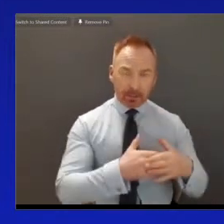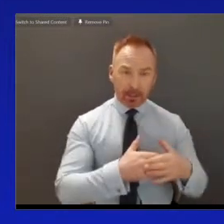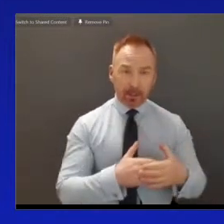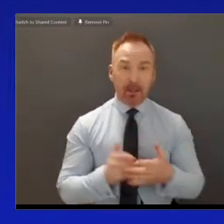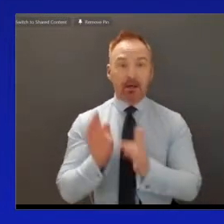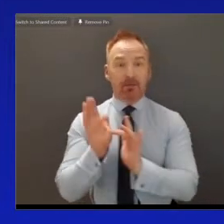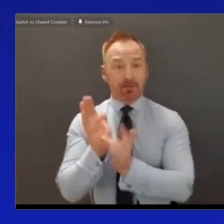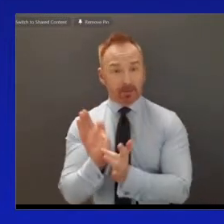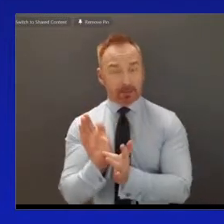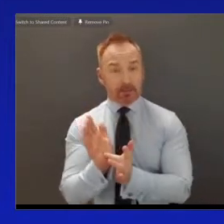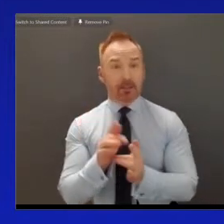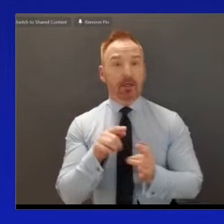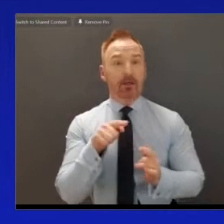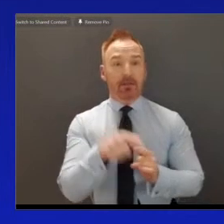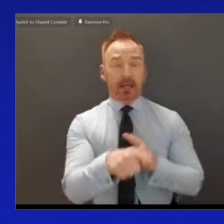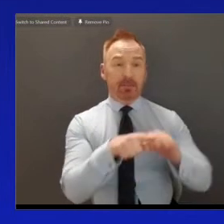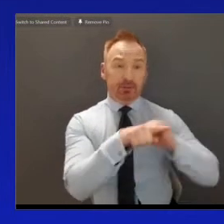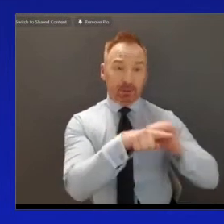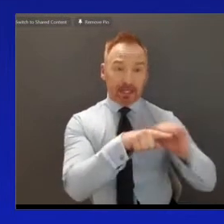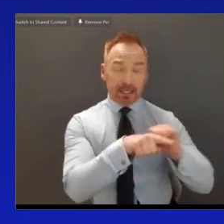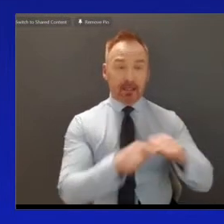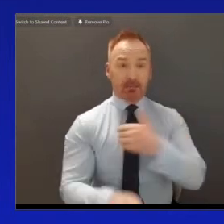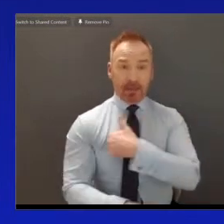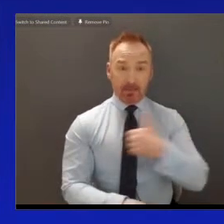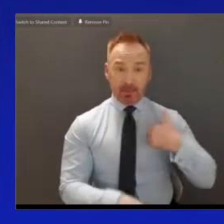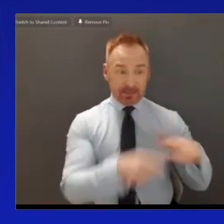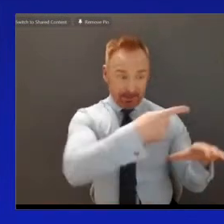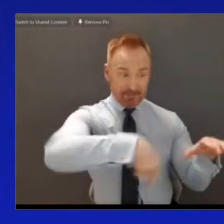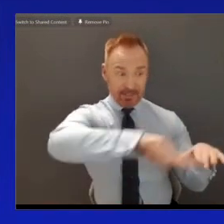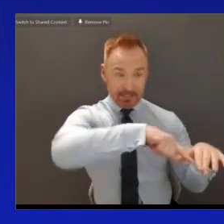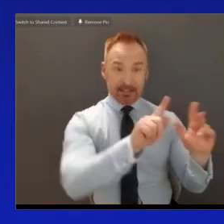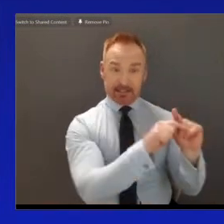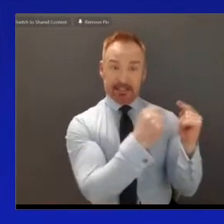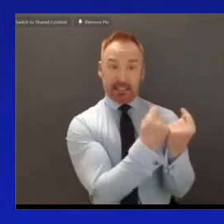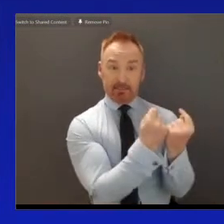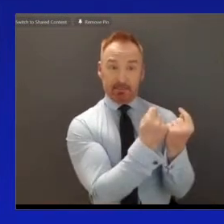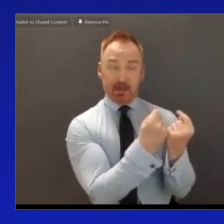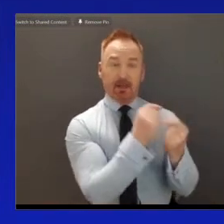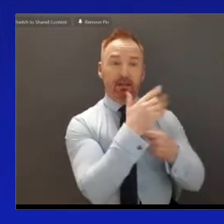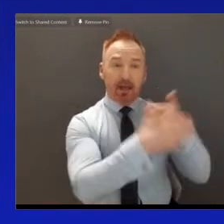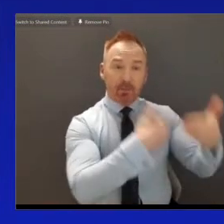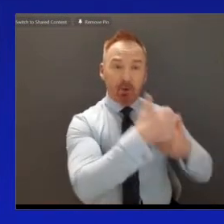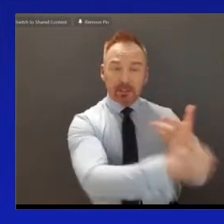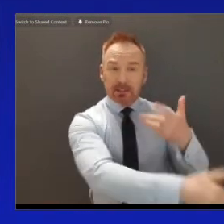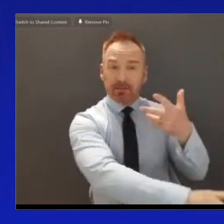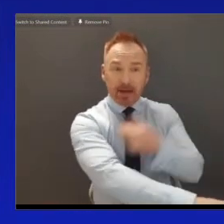CHEO have been training members of the vaccination teams in the process of vaccine